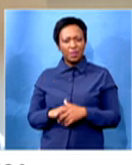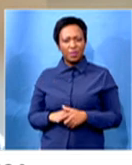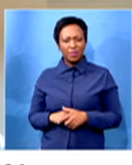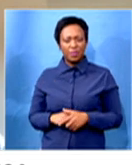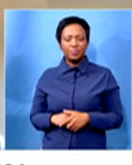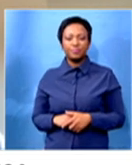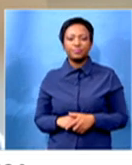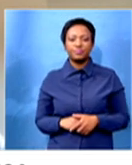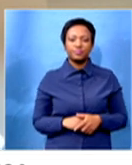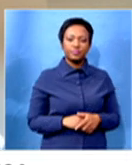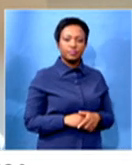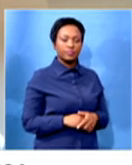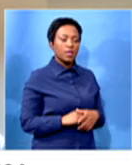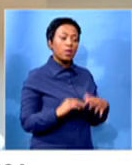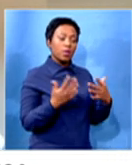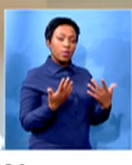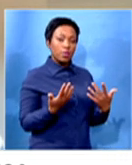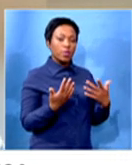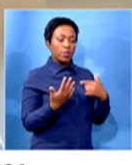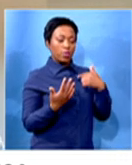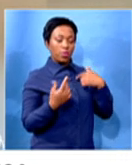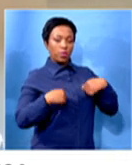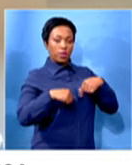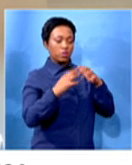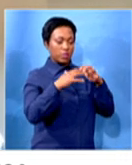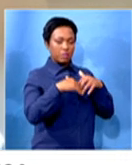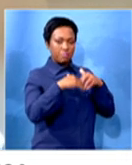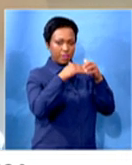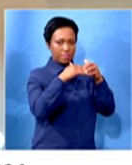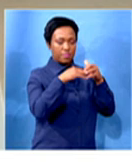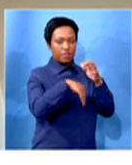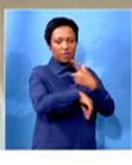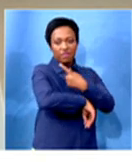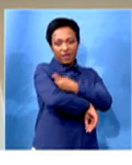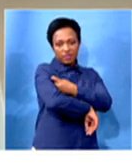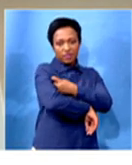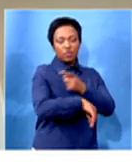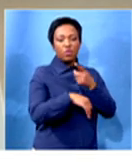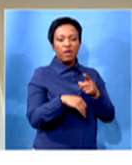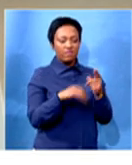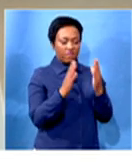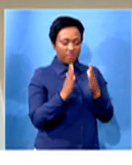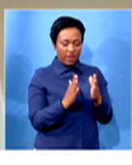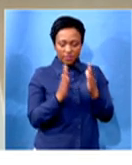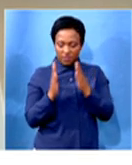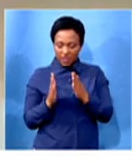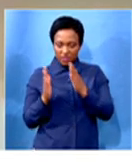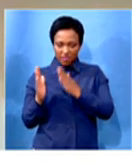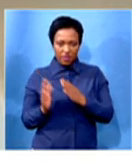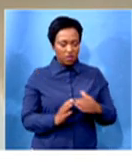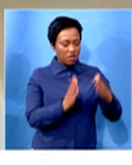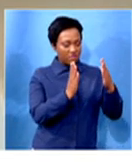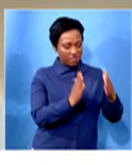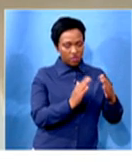So when we develop vaccines, we go through a series of phases, phase 1 all the way through